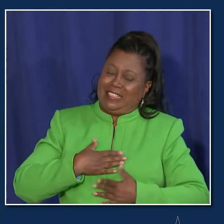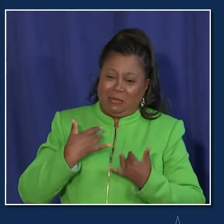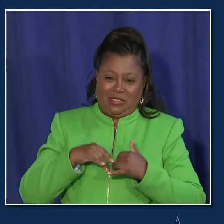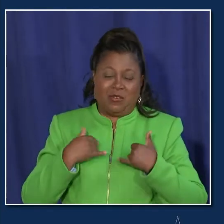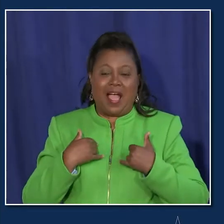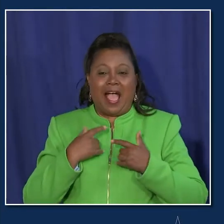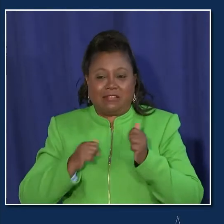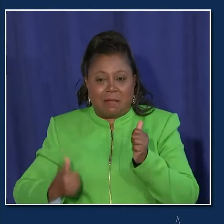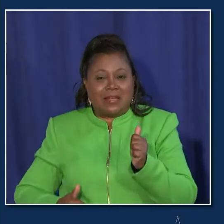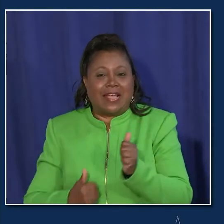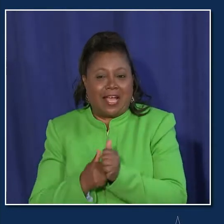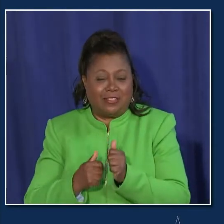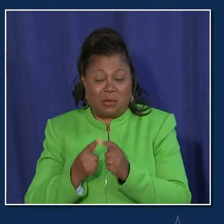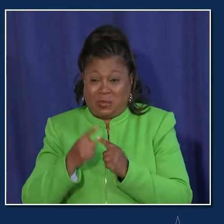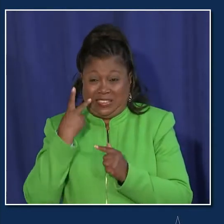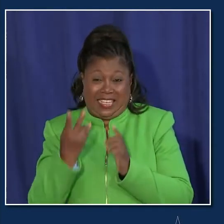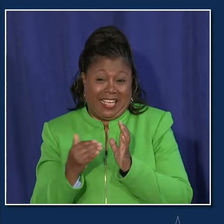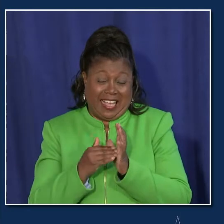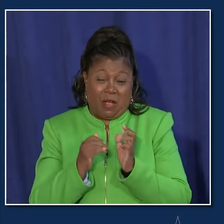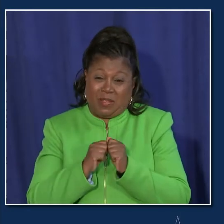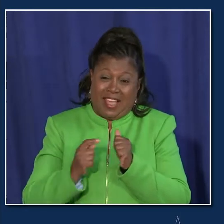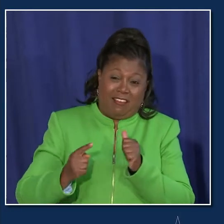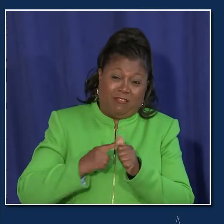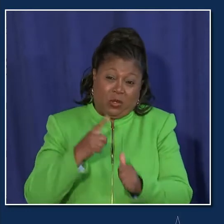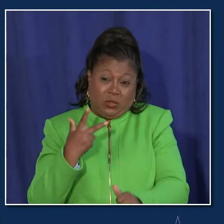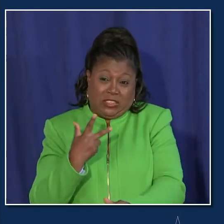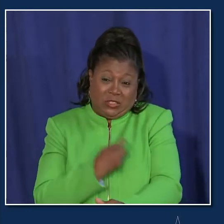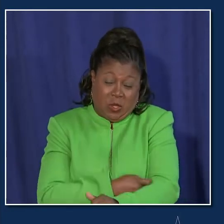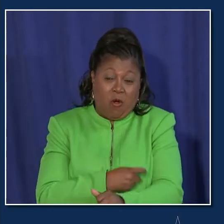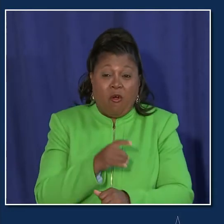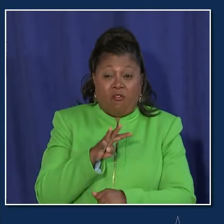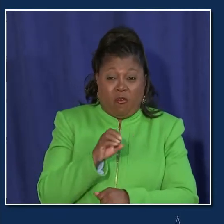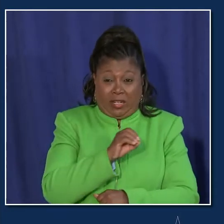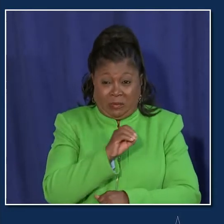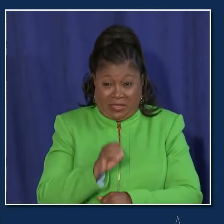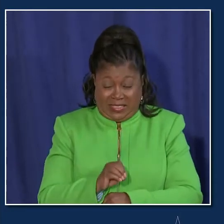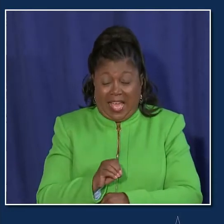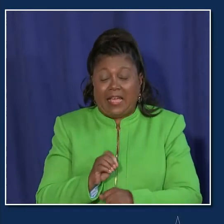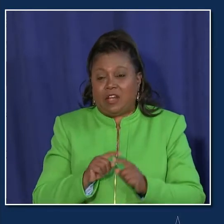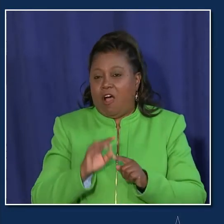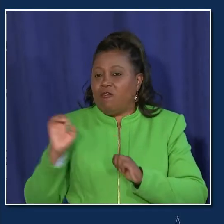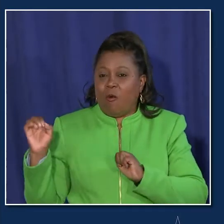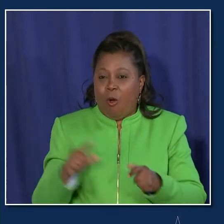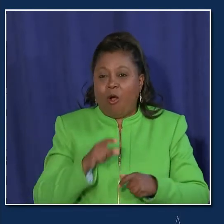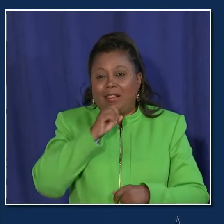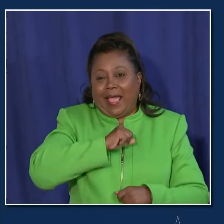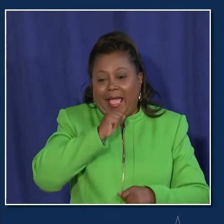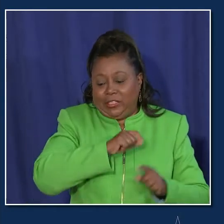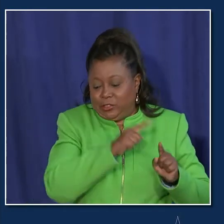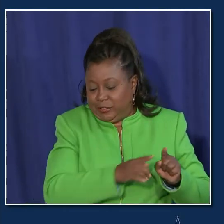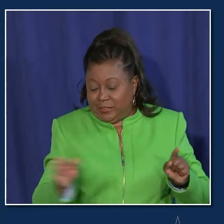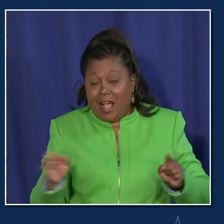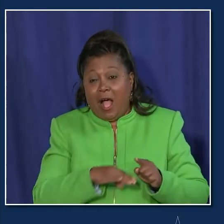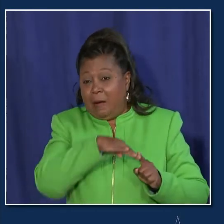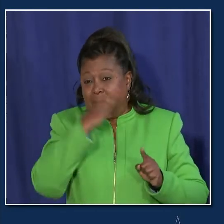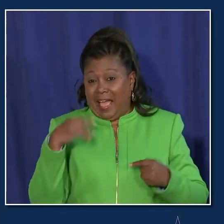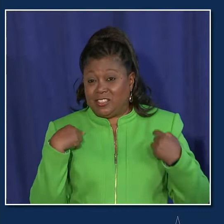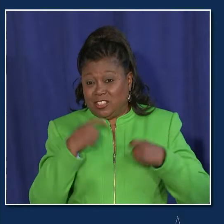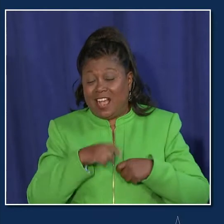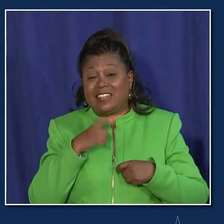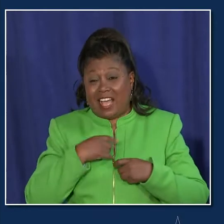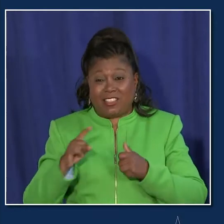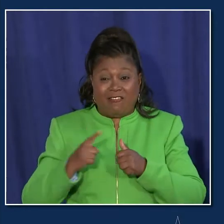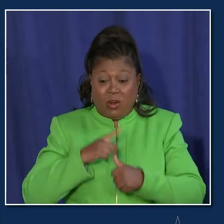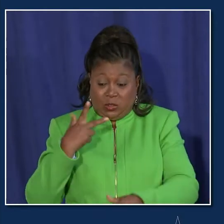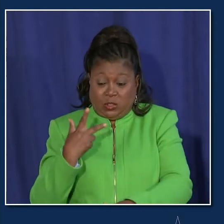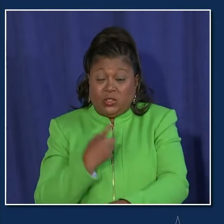have some catch up to go. You can see again with that first dose, 40% of all ages of Black Chicagoans have gotten a